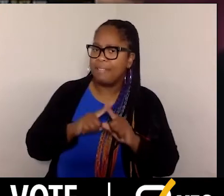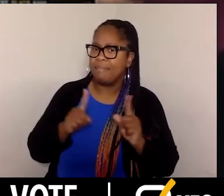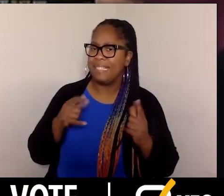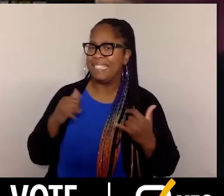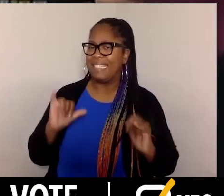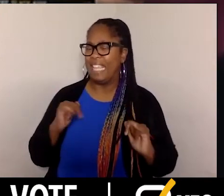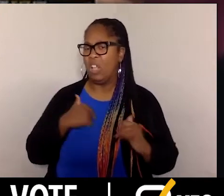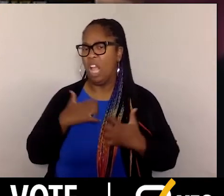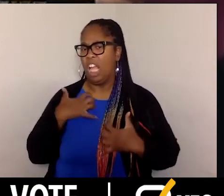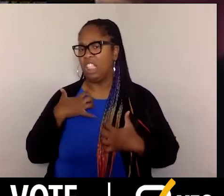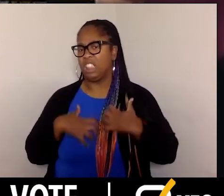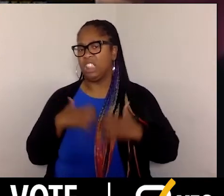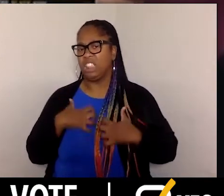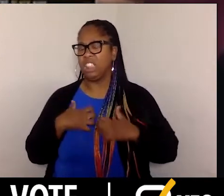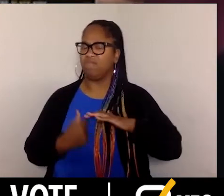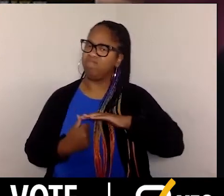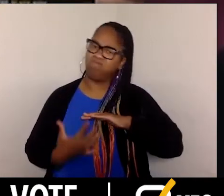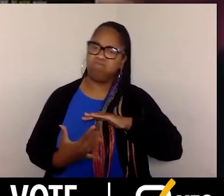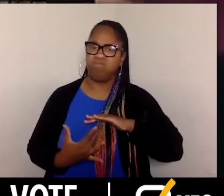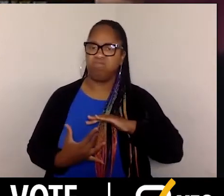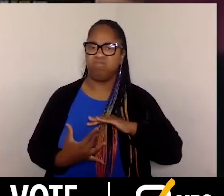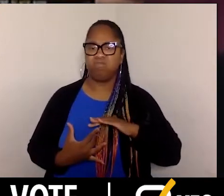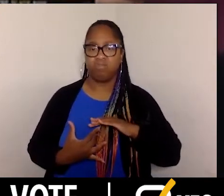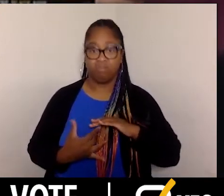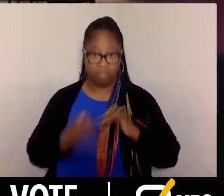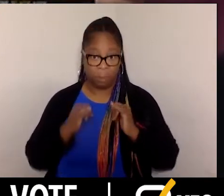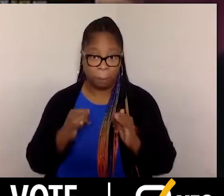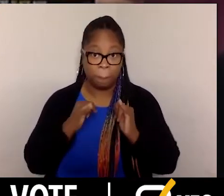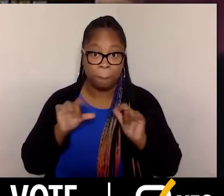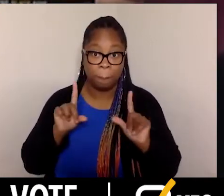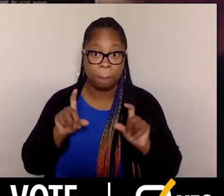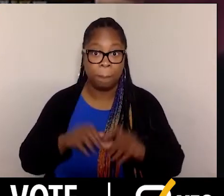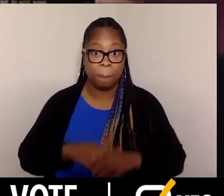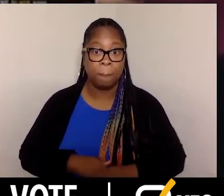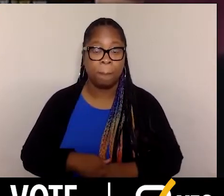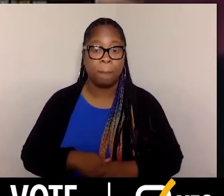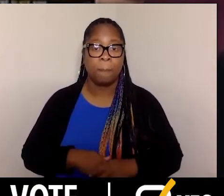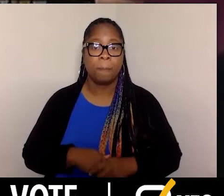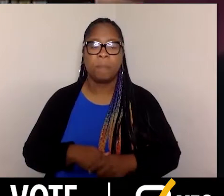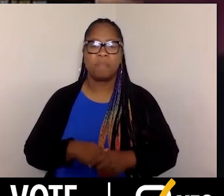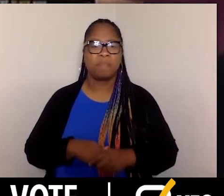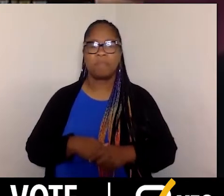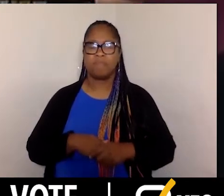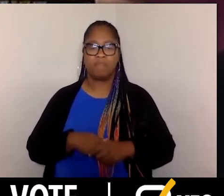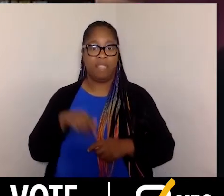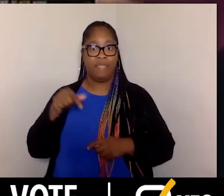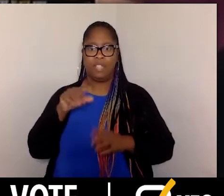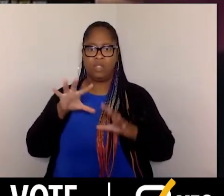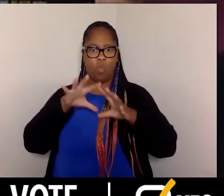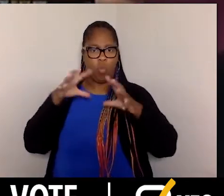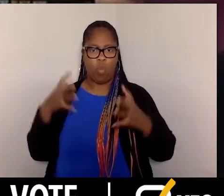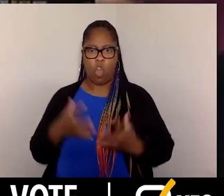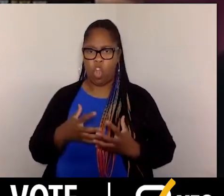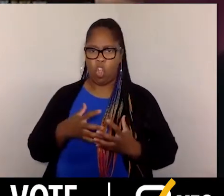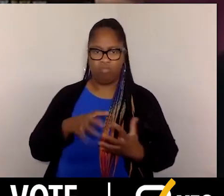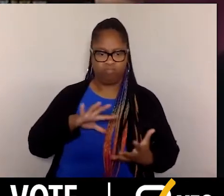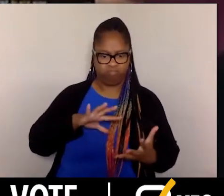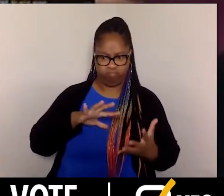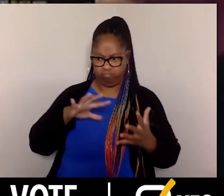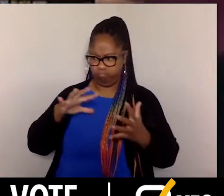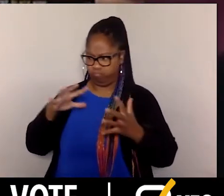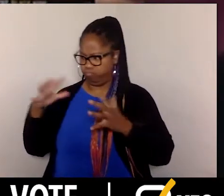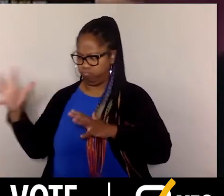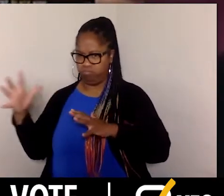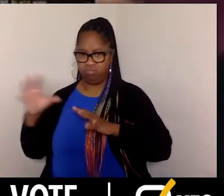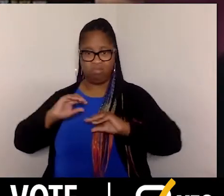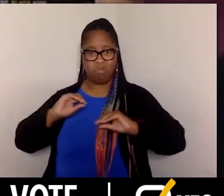does for you too. In this out of control world, there is much that is